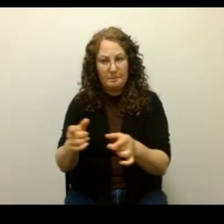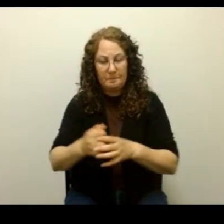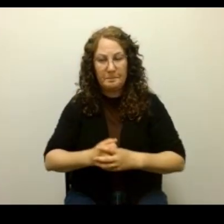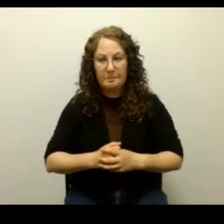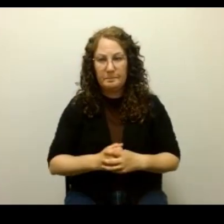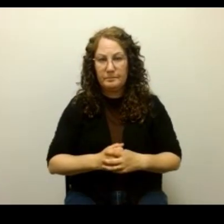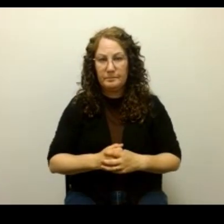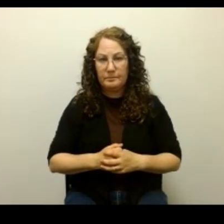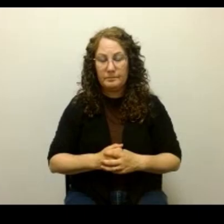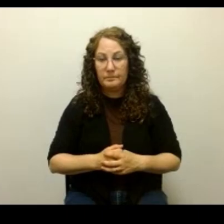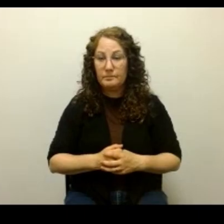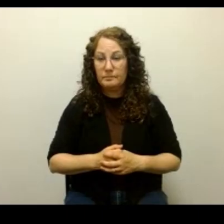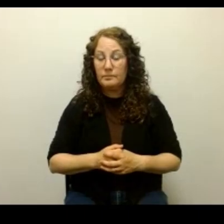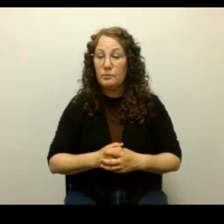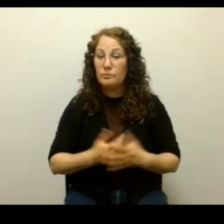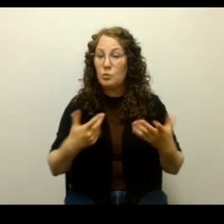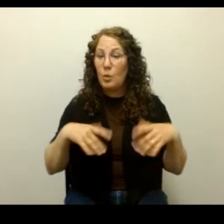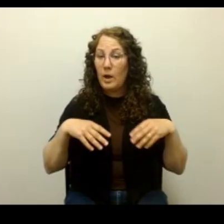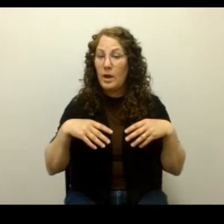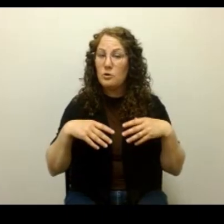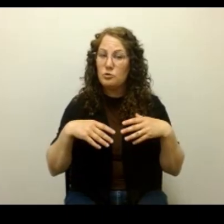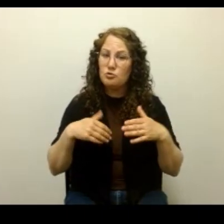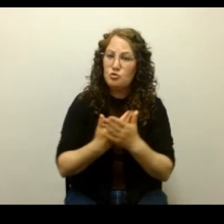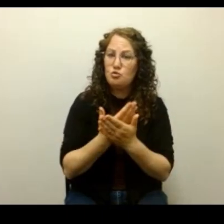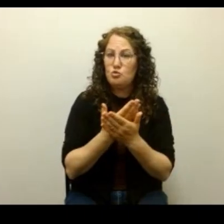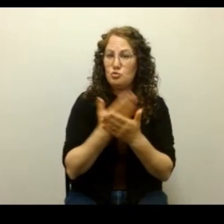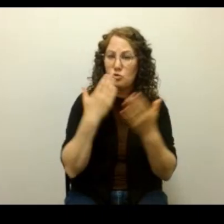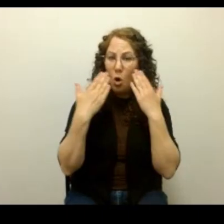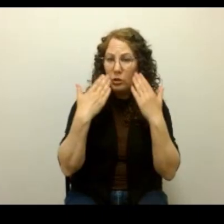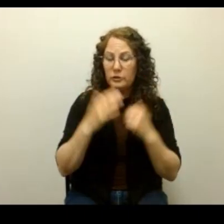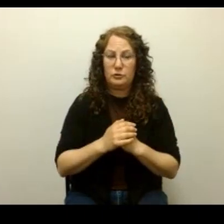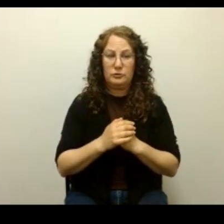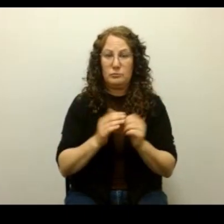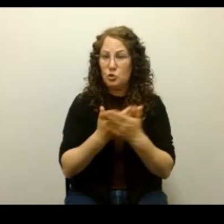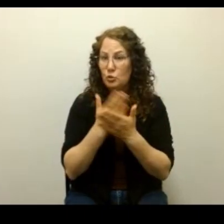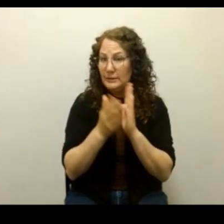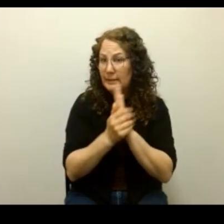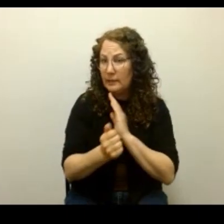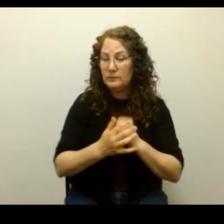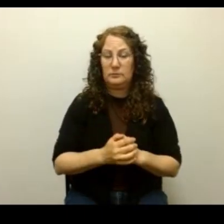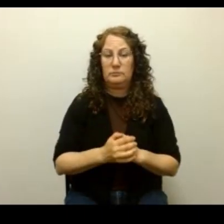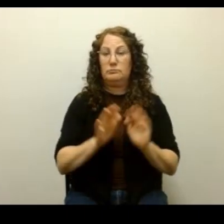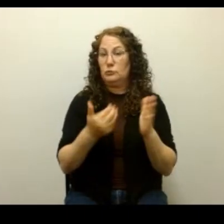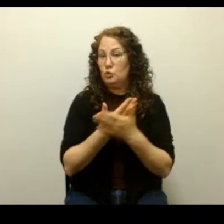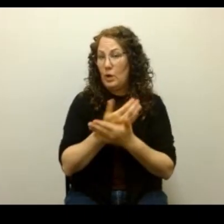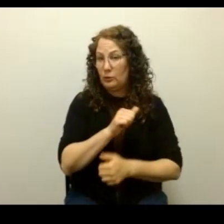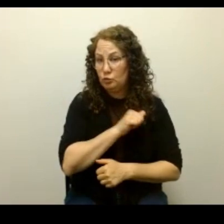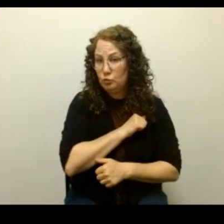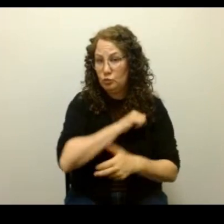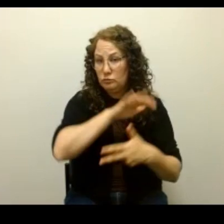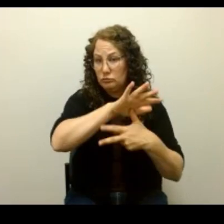You acquire new knowledge, new skills, new attitudes.